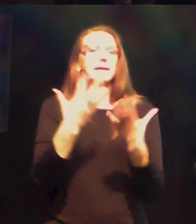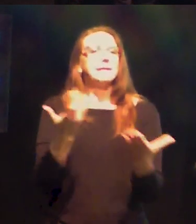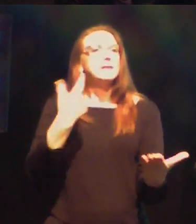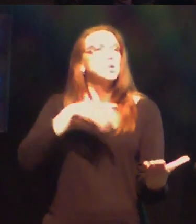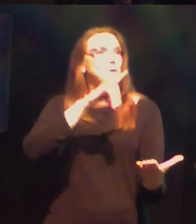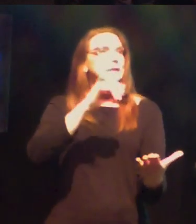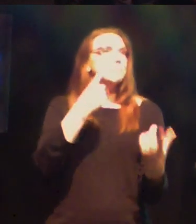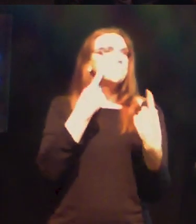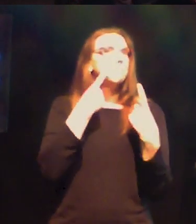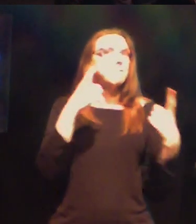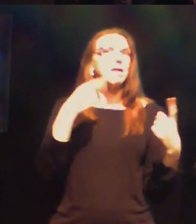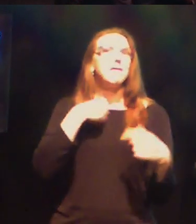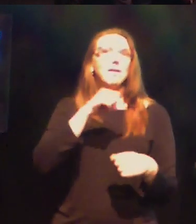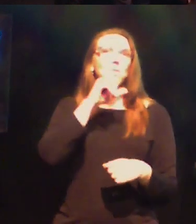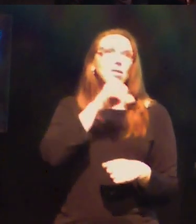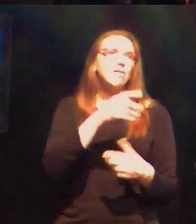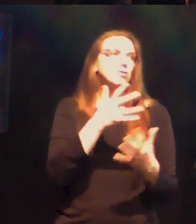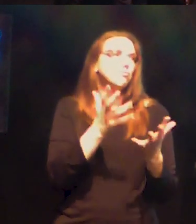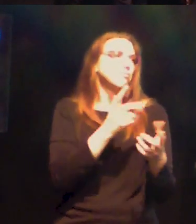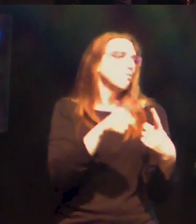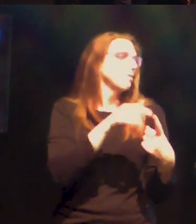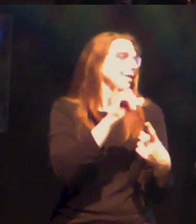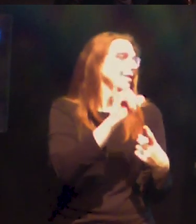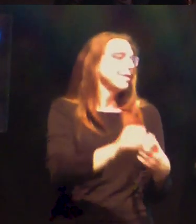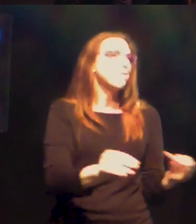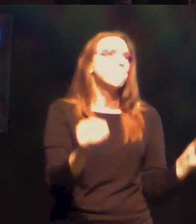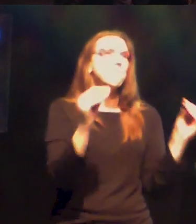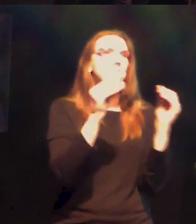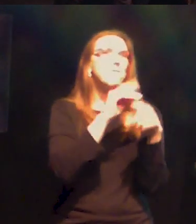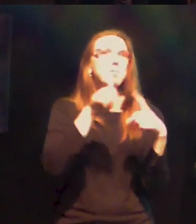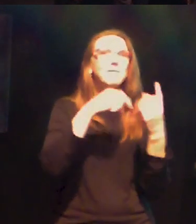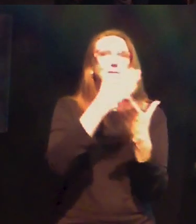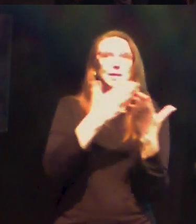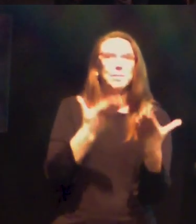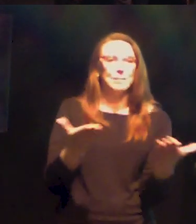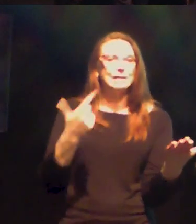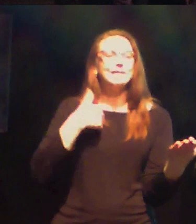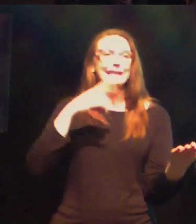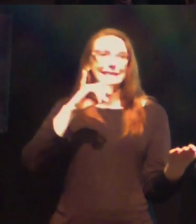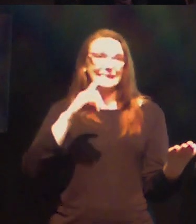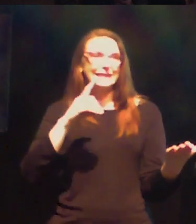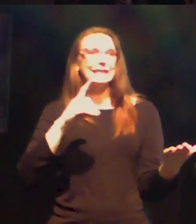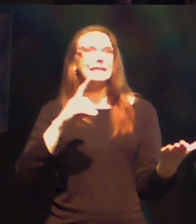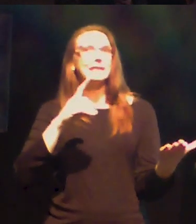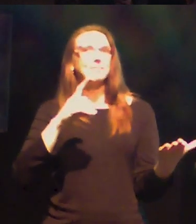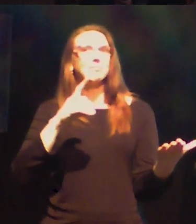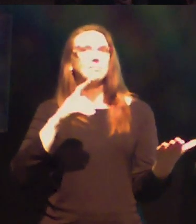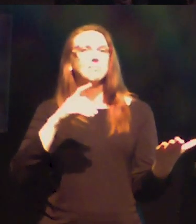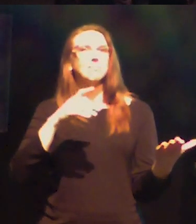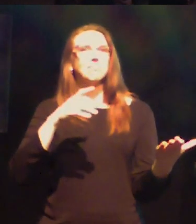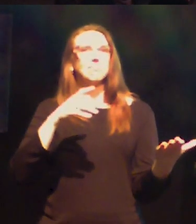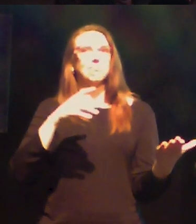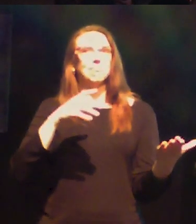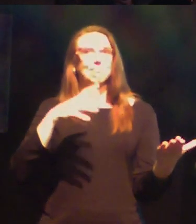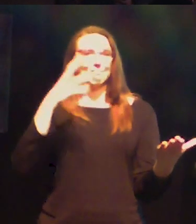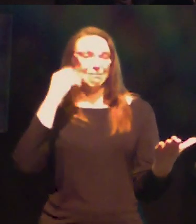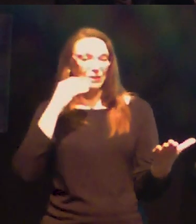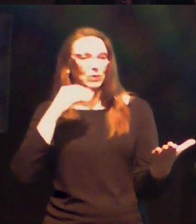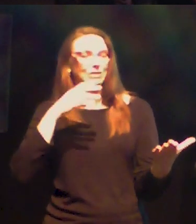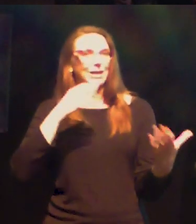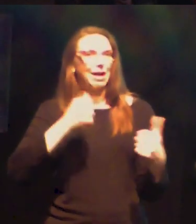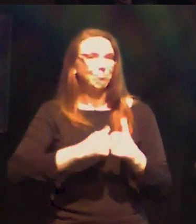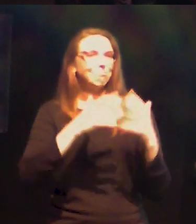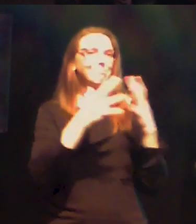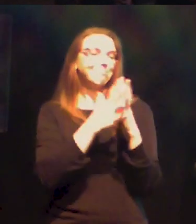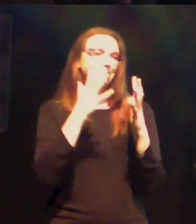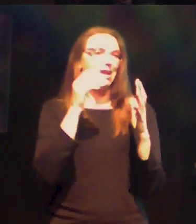did do. And I would love to talk more with you about some of the things that I did do and that hopefully are